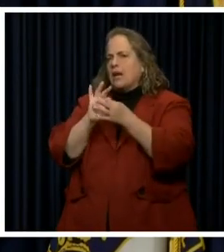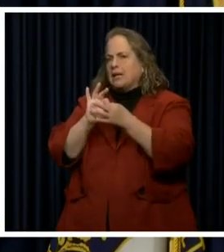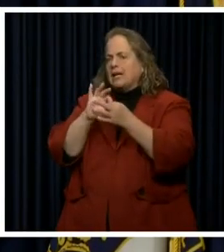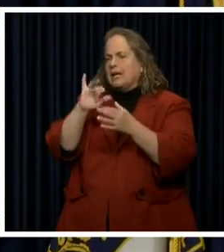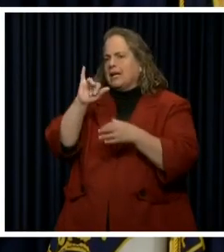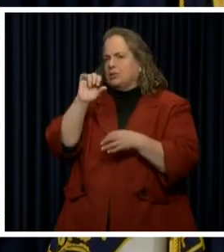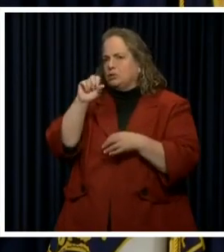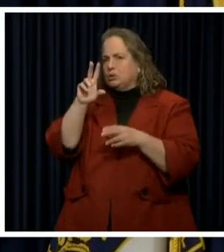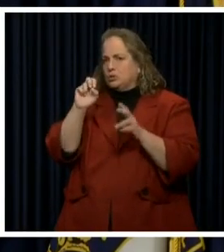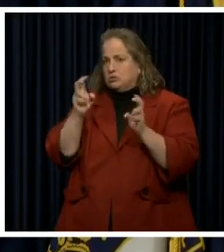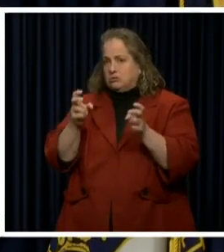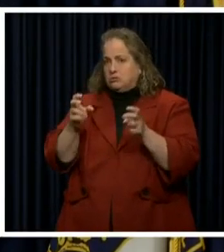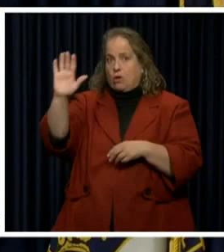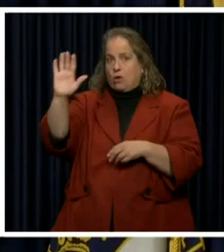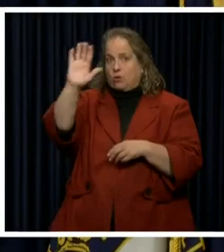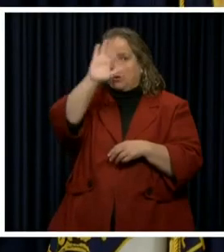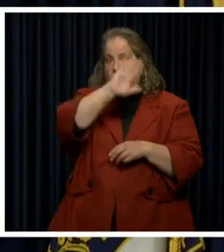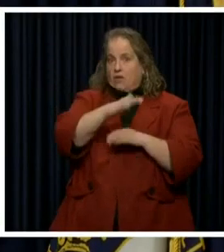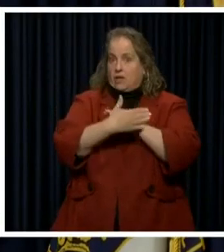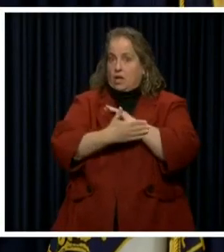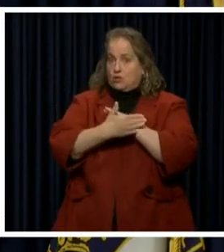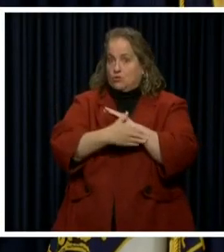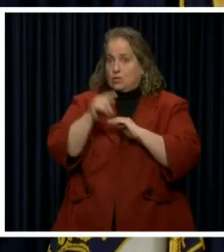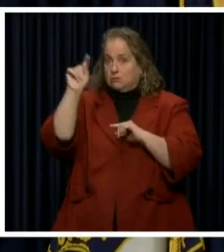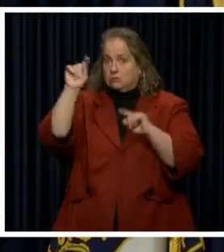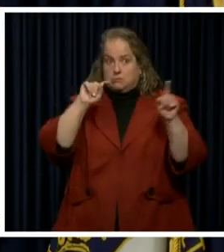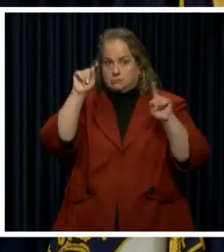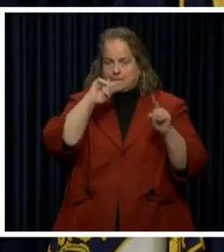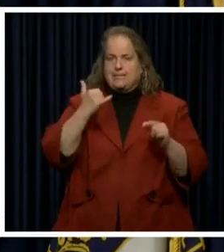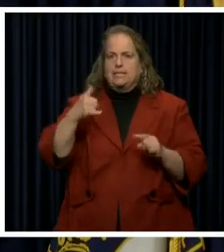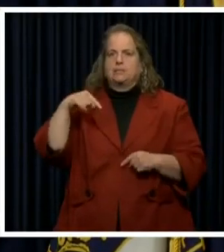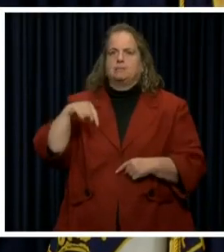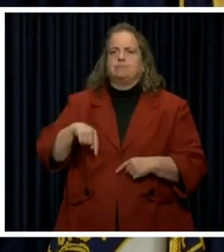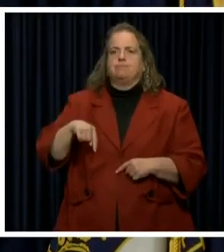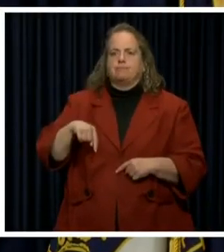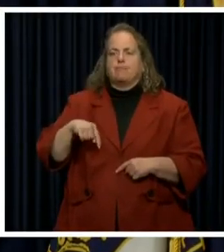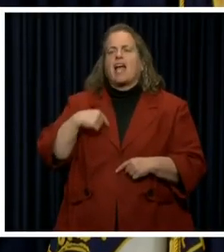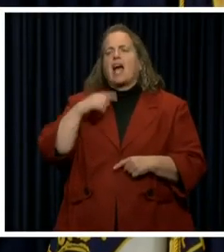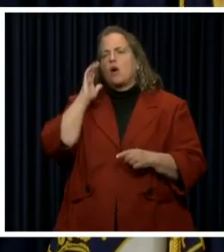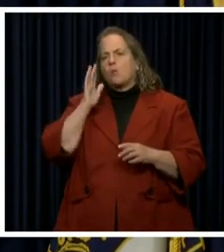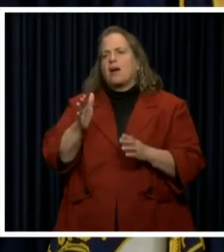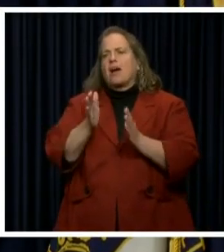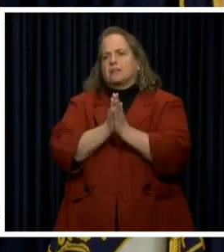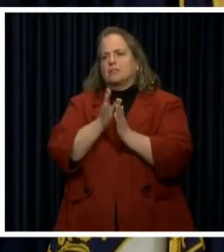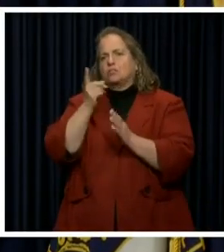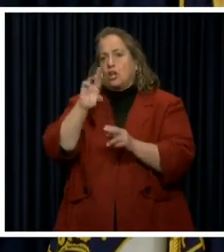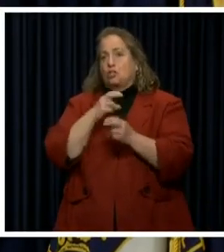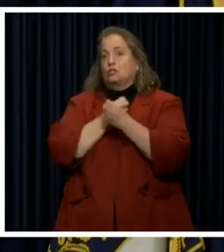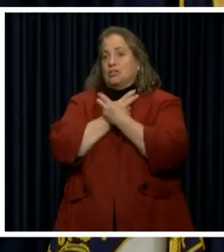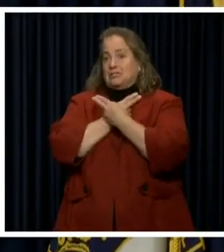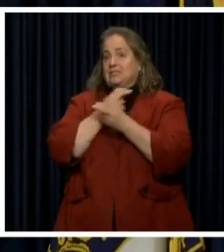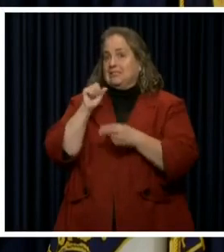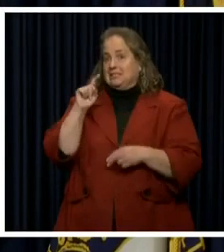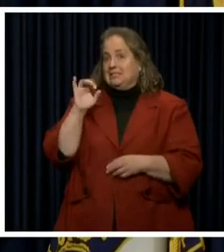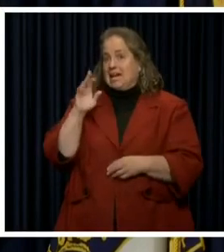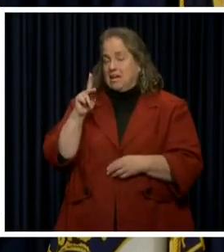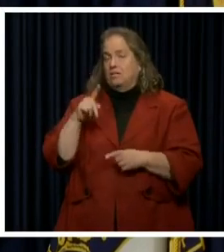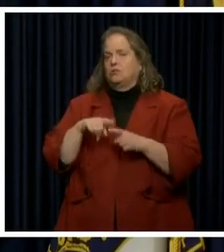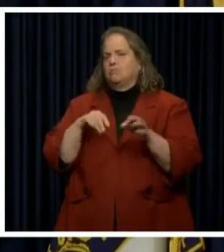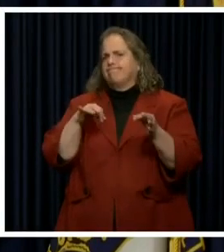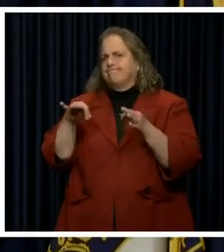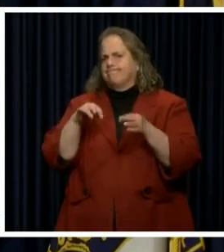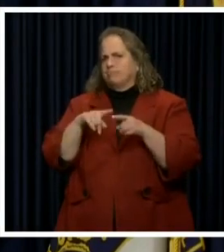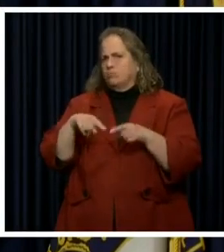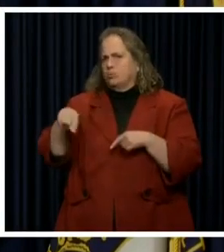and I'm going to ask Dr. Stack to talk about this one. There's going to be limited information we can give you because we want